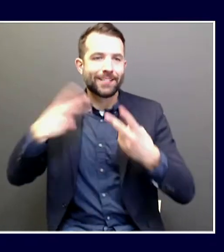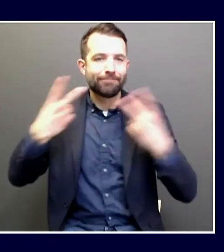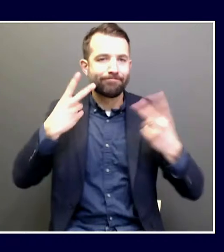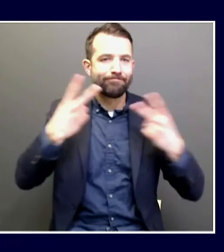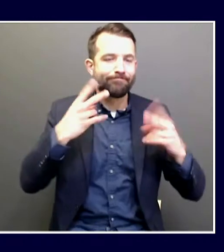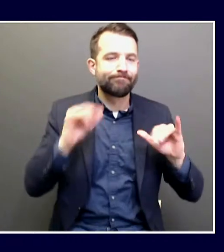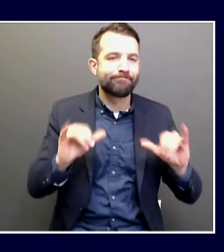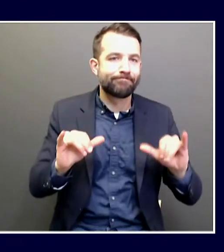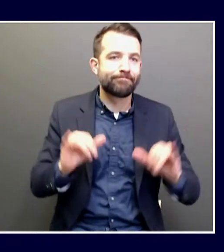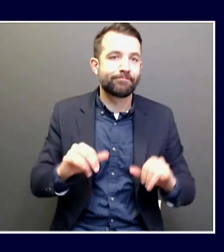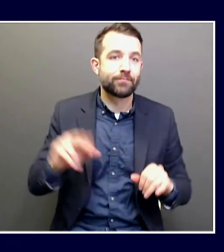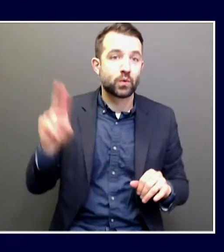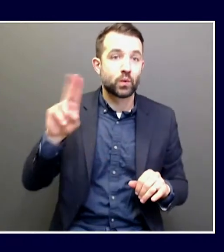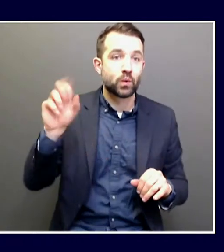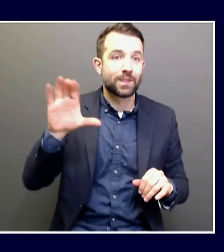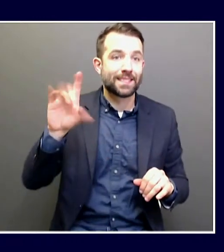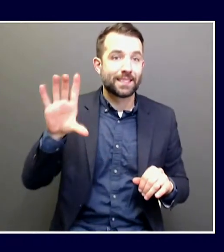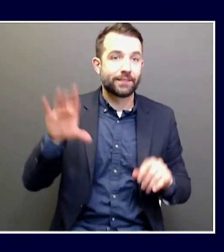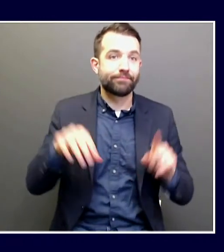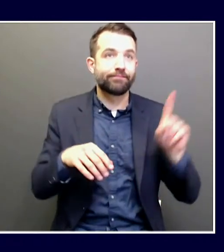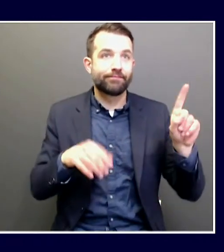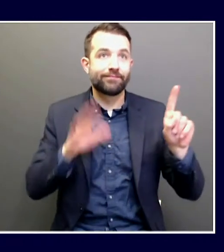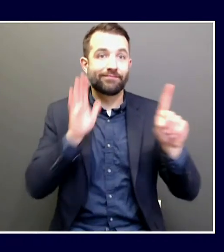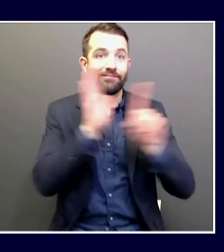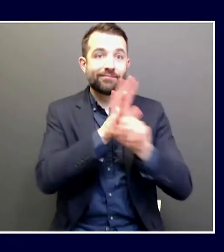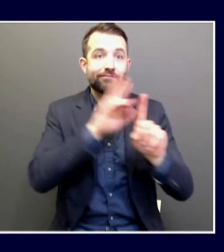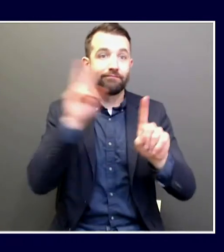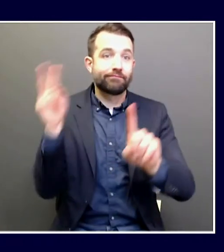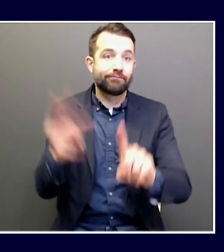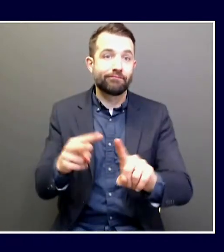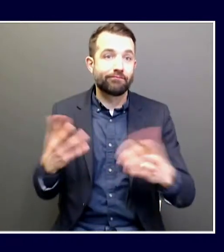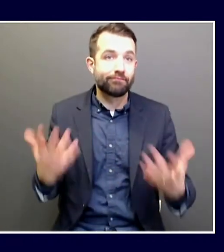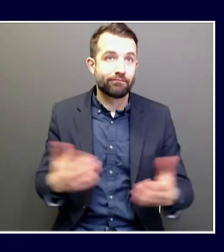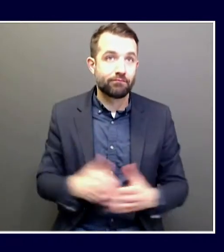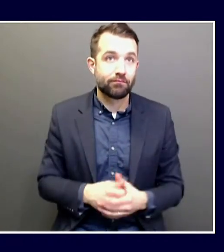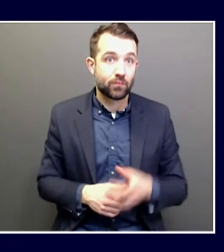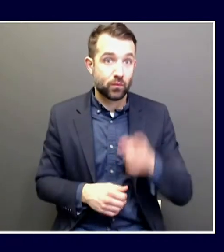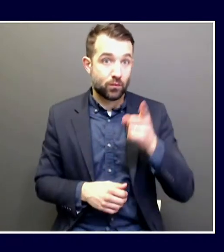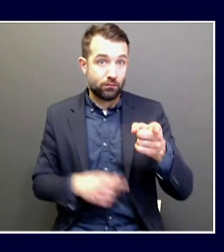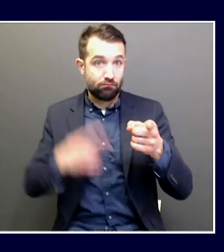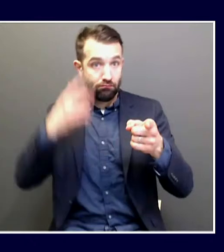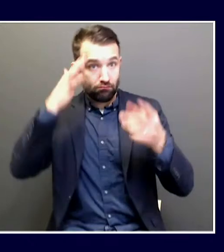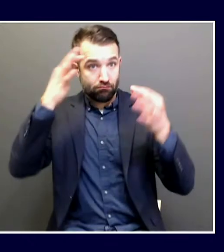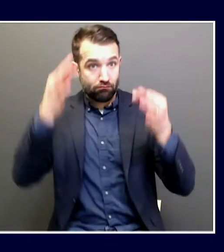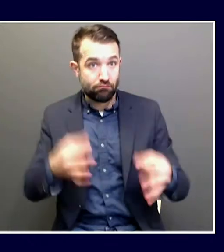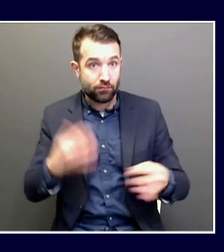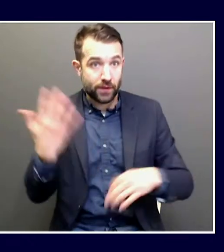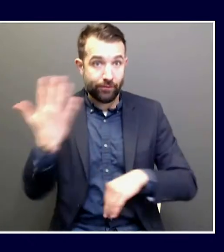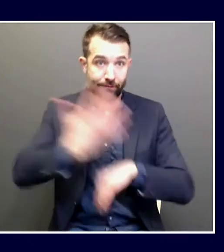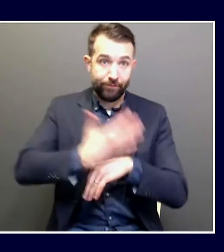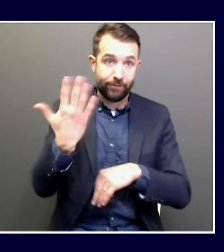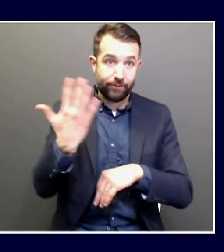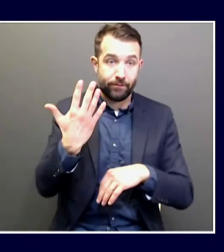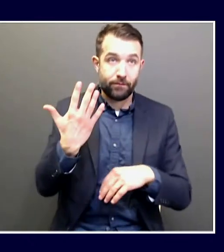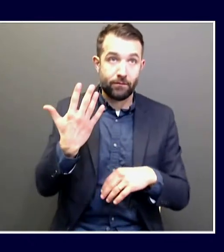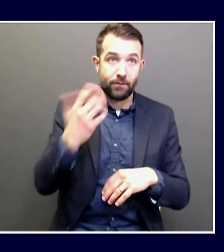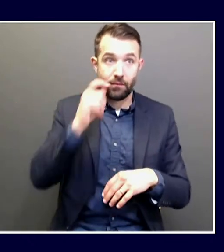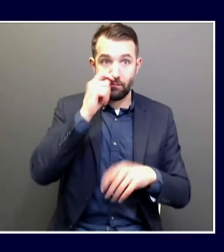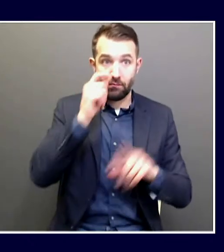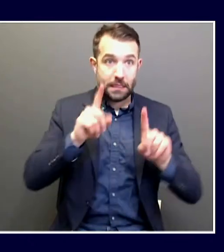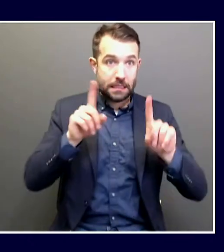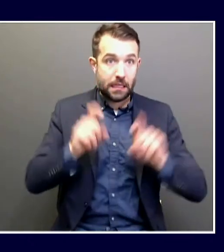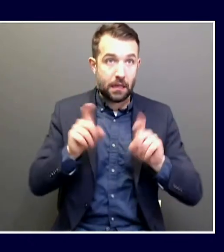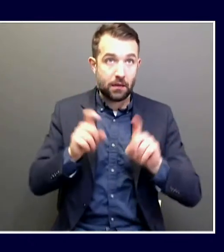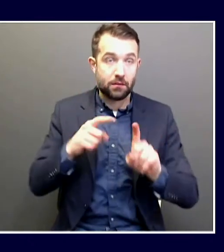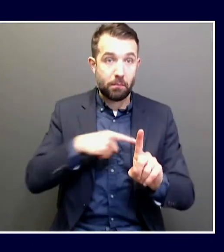situation is that if you opt to take that second test in the box on day 5 and it's positive, even if you don't have any